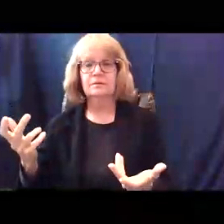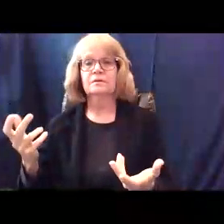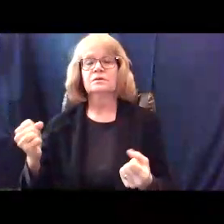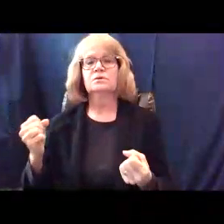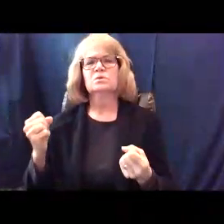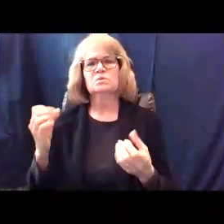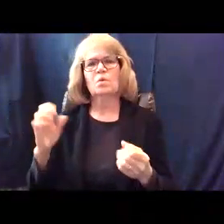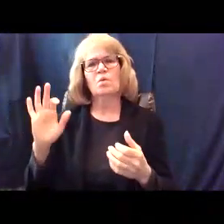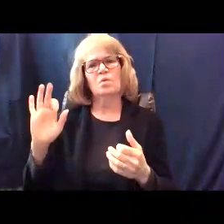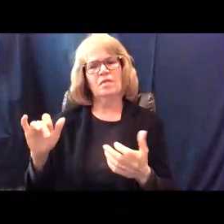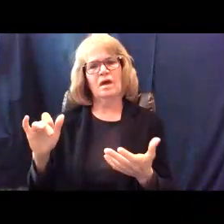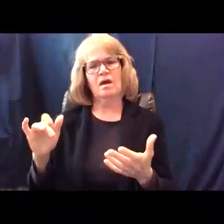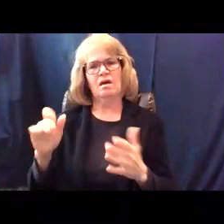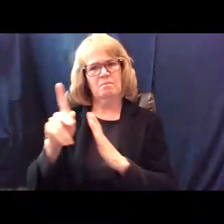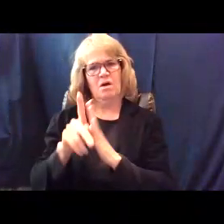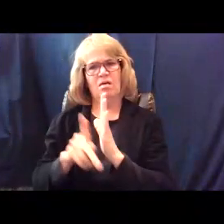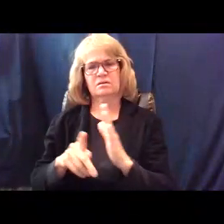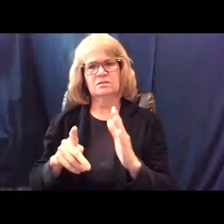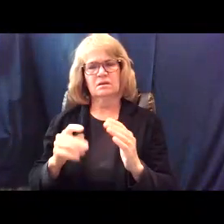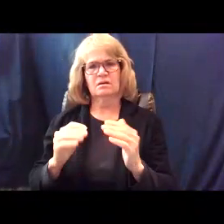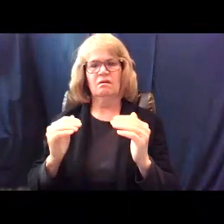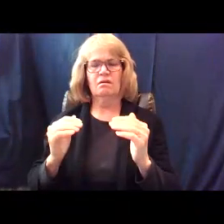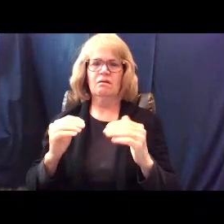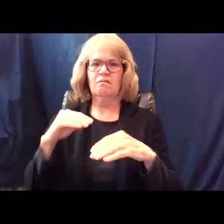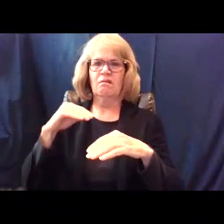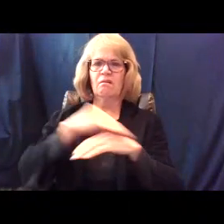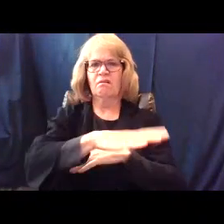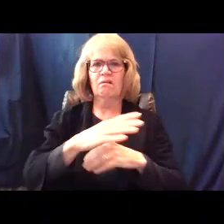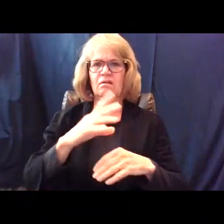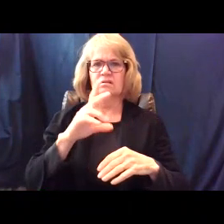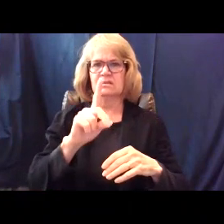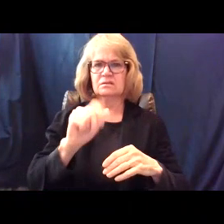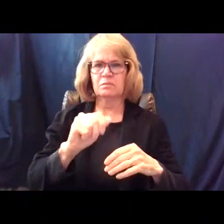this may have a disparate impact or a disproportionate impact